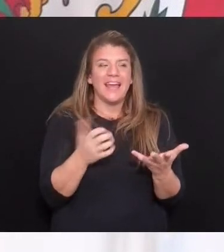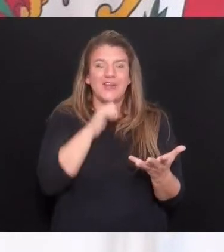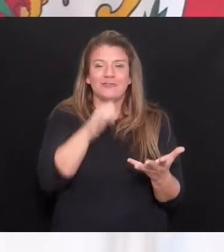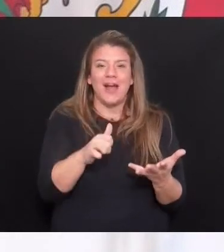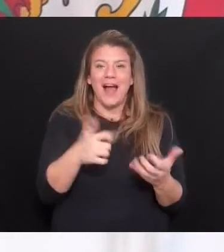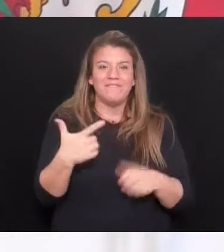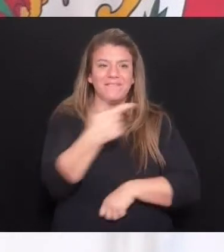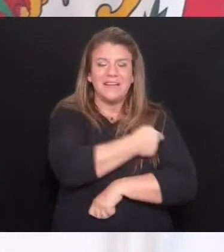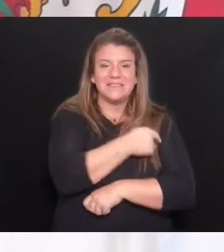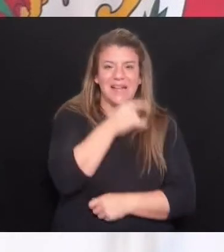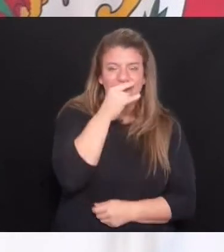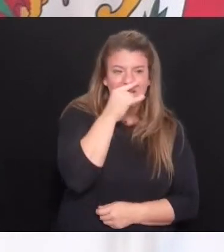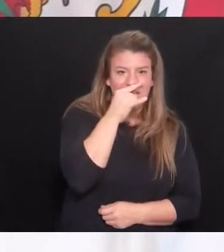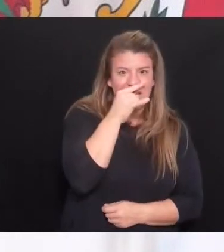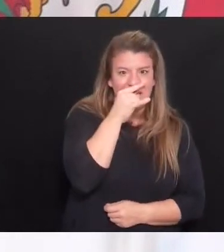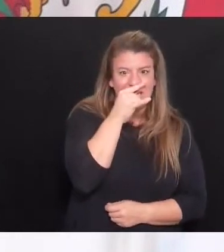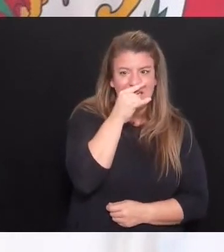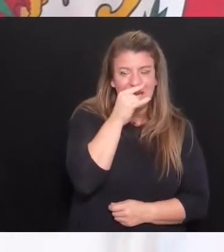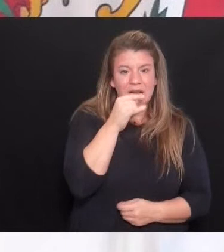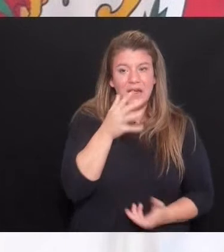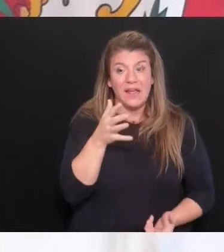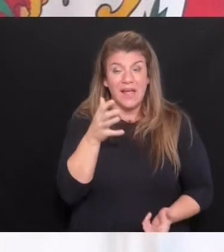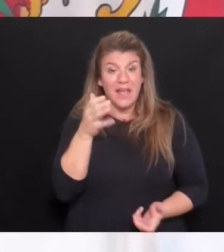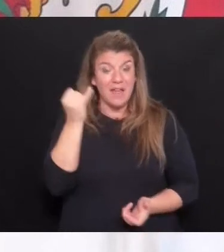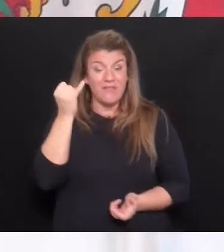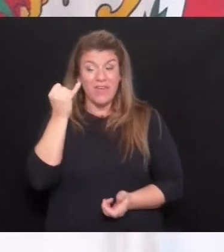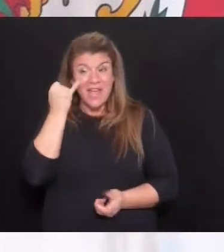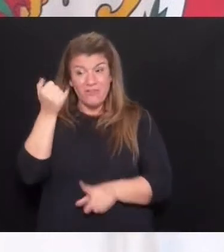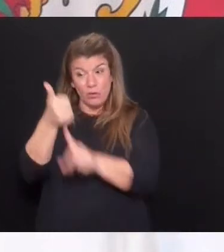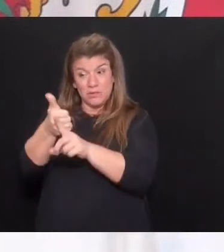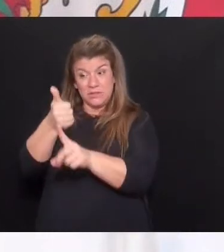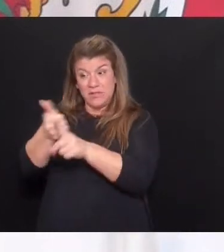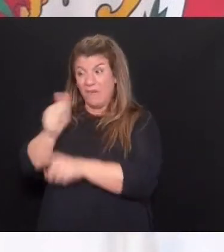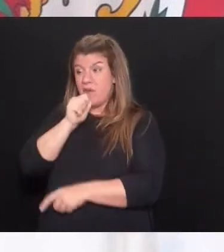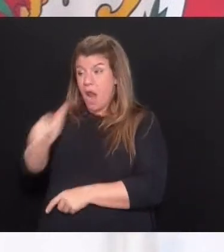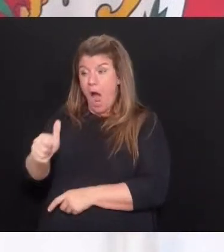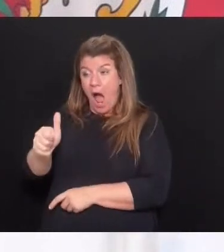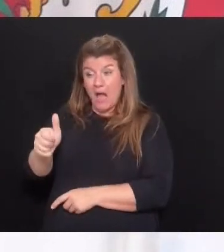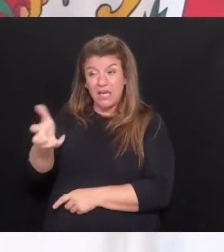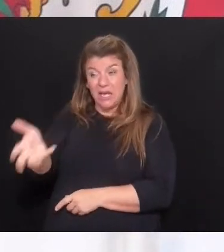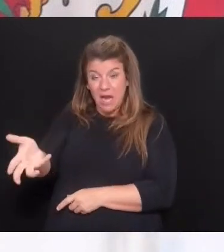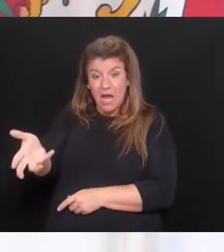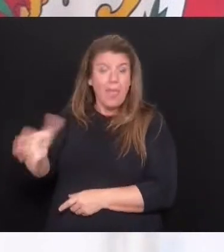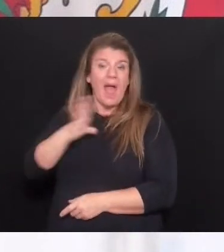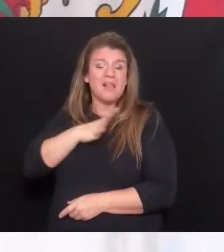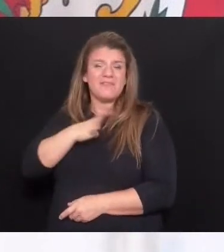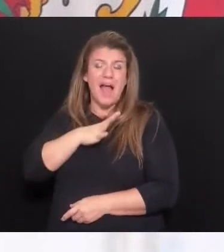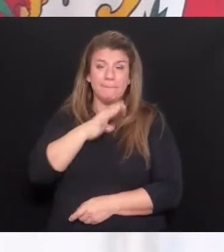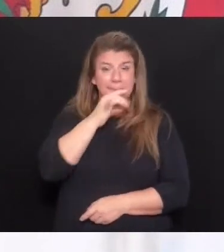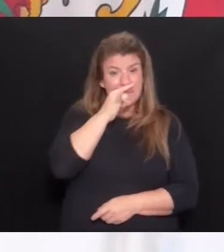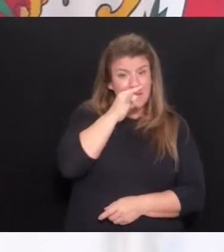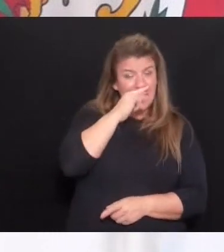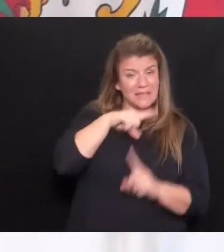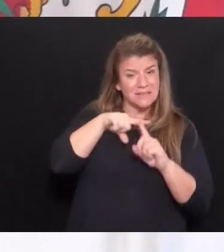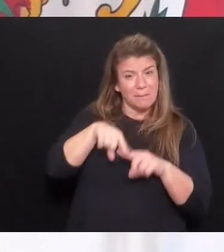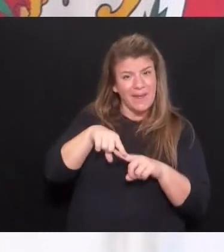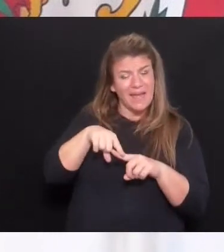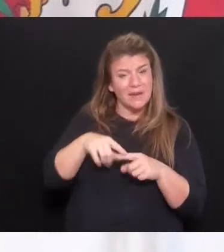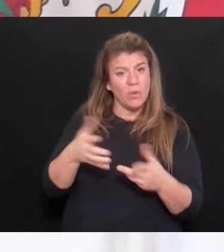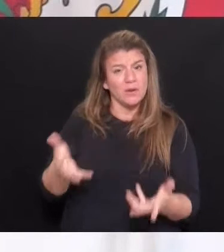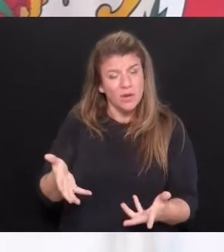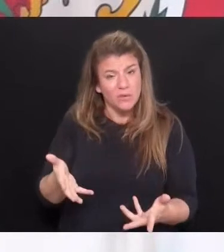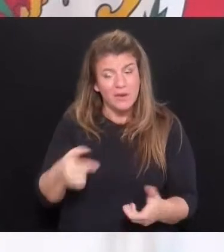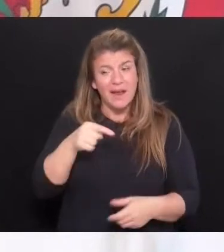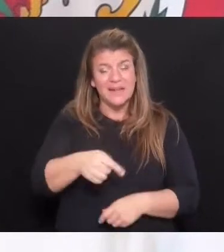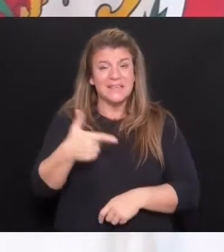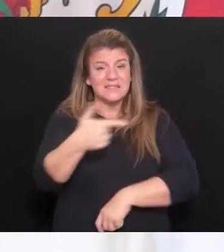vaccinated, even if you choose not to, because those kids depend on you. They really depend on you. This